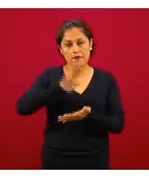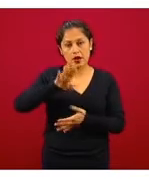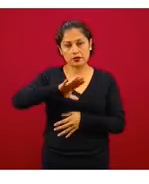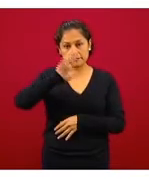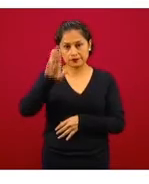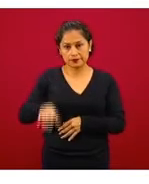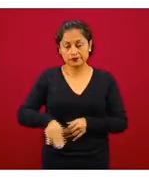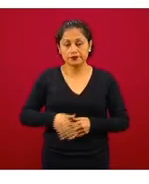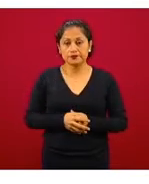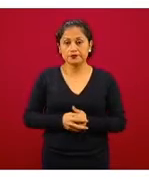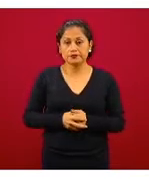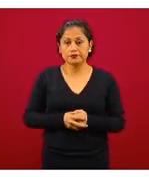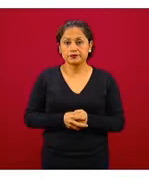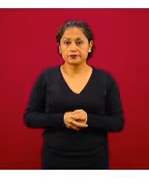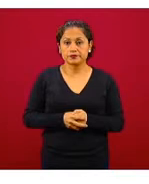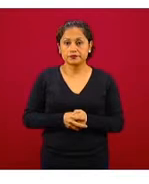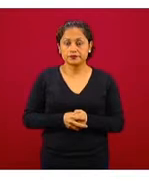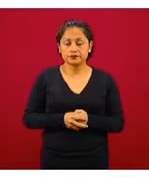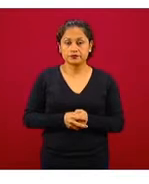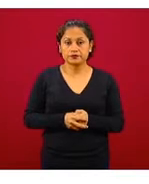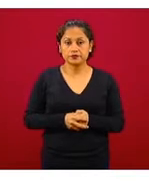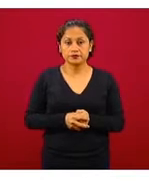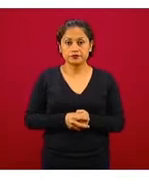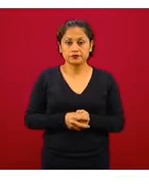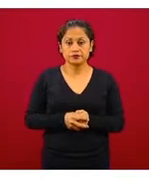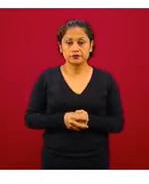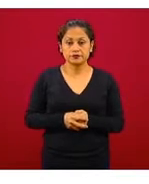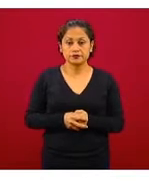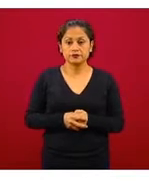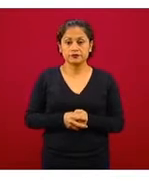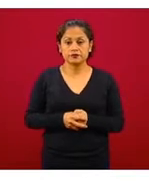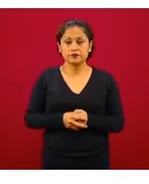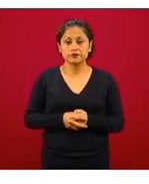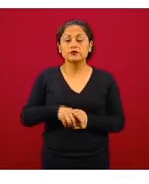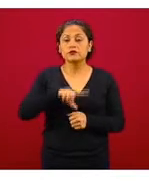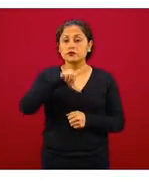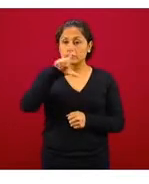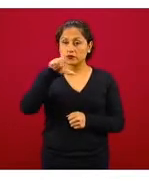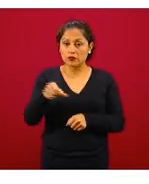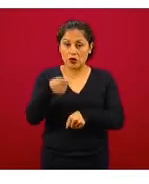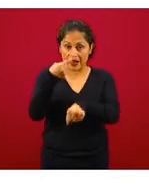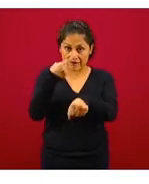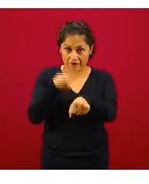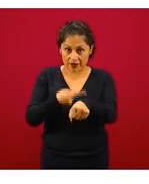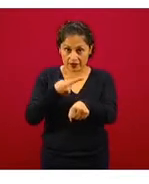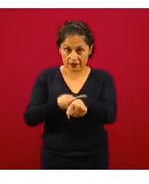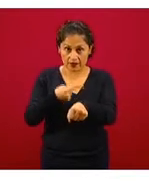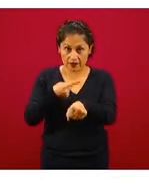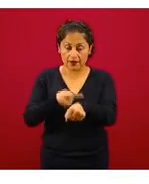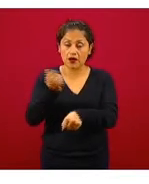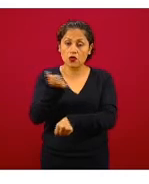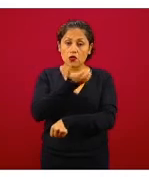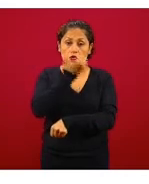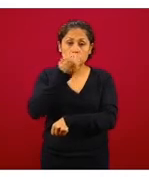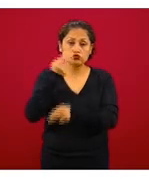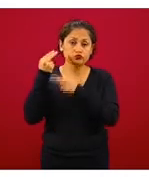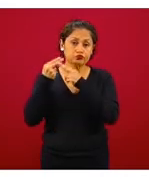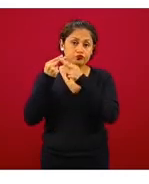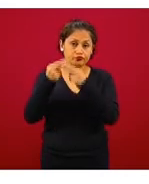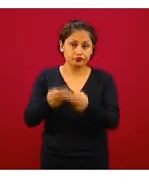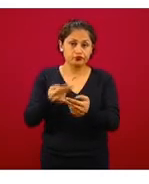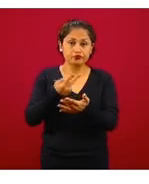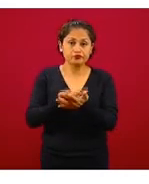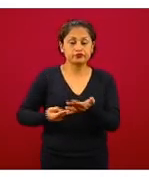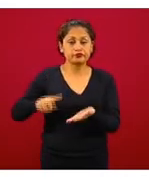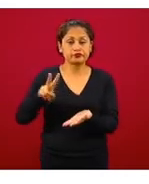the form of a bar graph, Cuando vemos we can específicamente take a las look at their condiciones sex de and salud age, and we see the frecuentes same